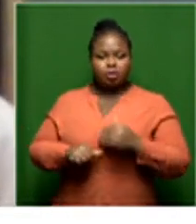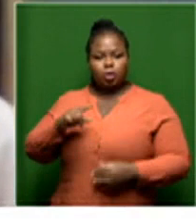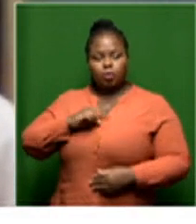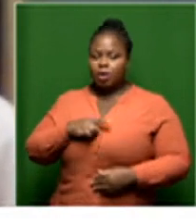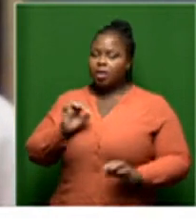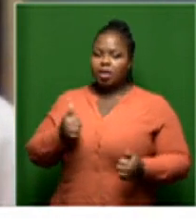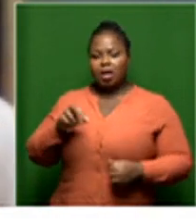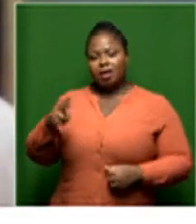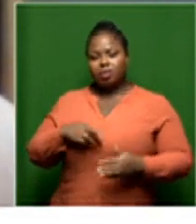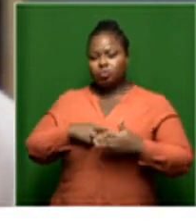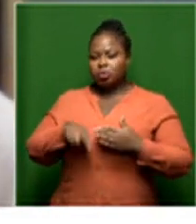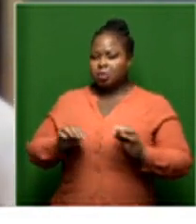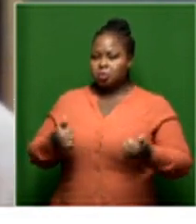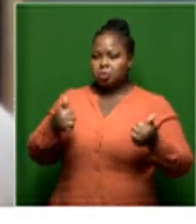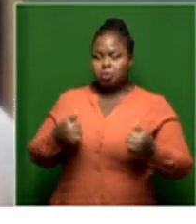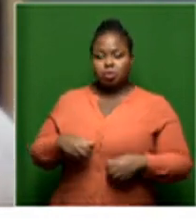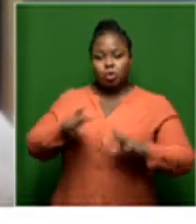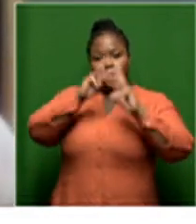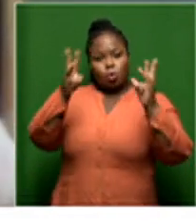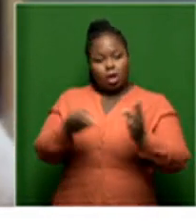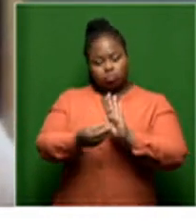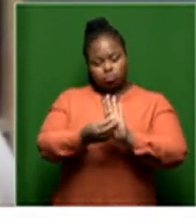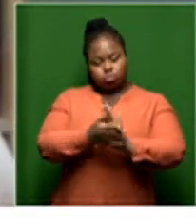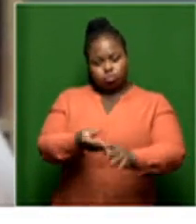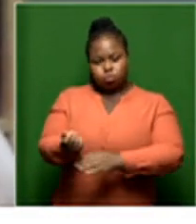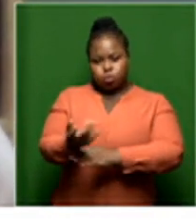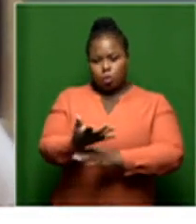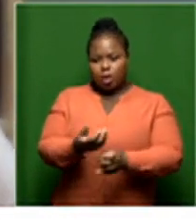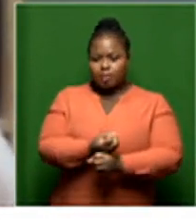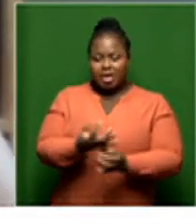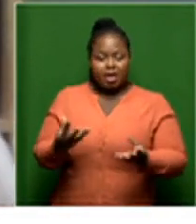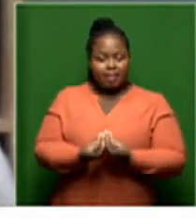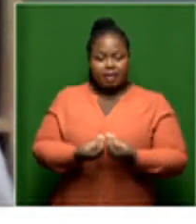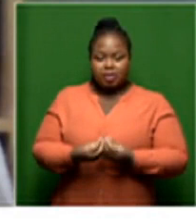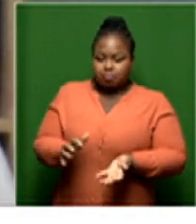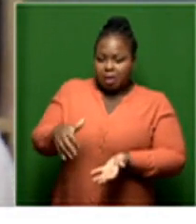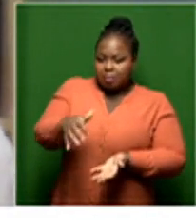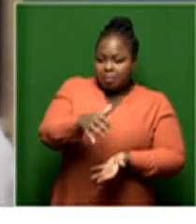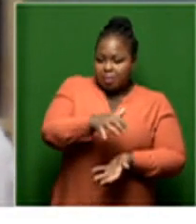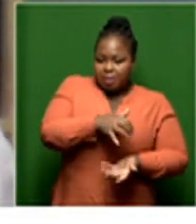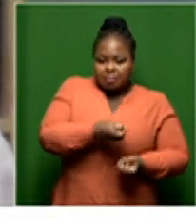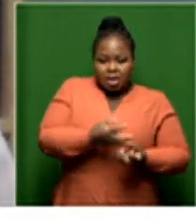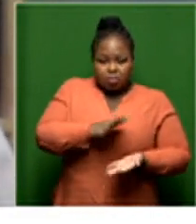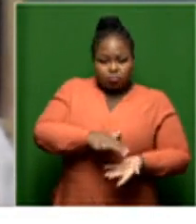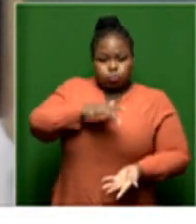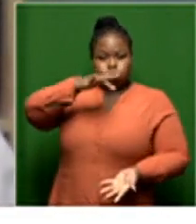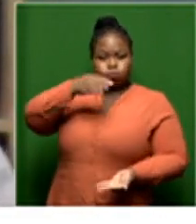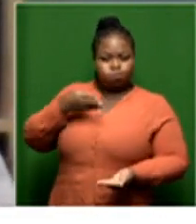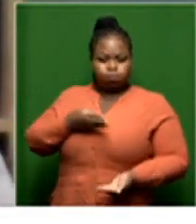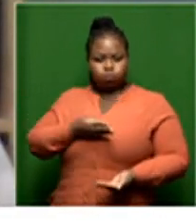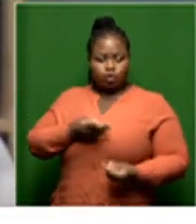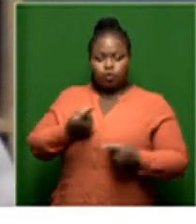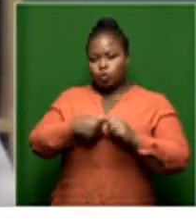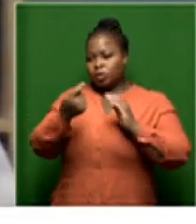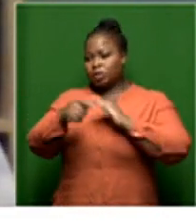some fantastic results, some world record prices, lots of collectors sort of piling into the market for various reasons.